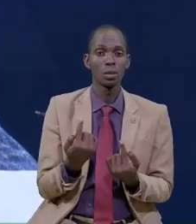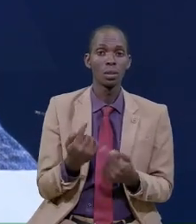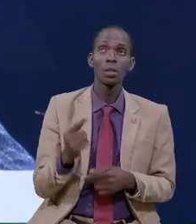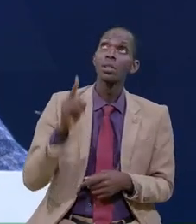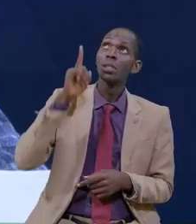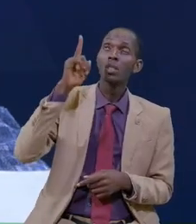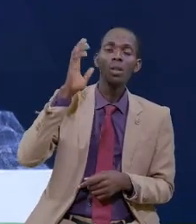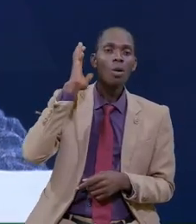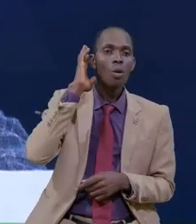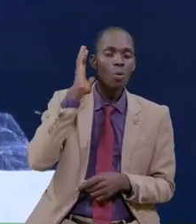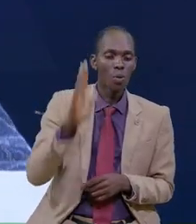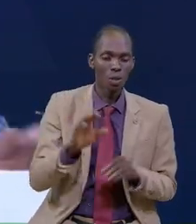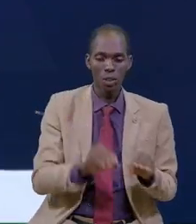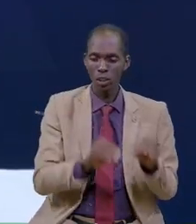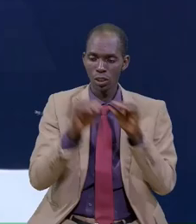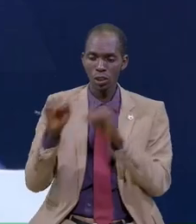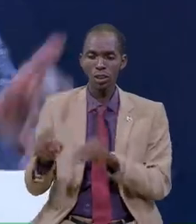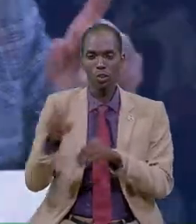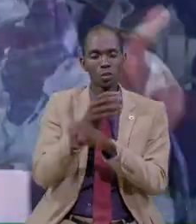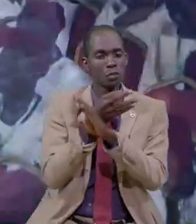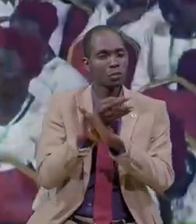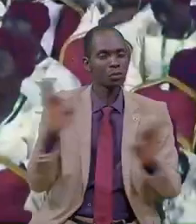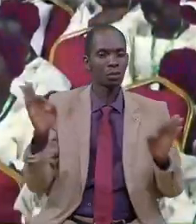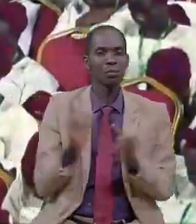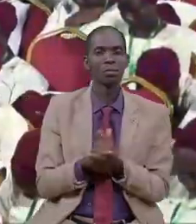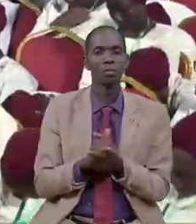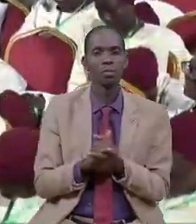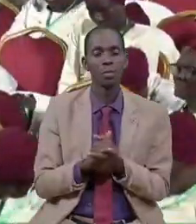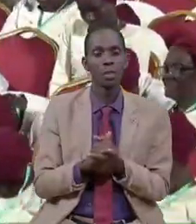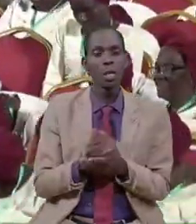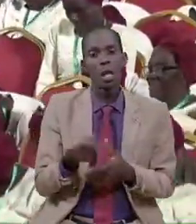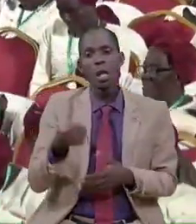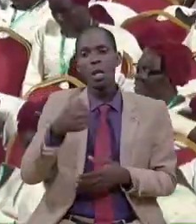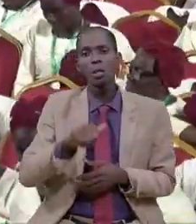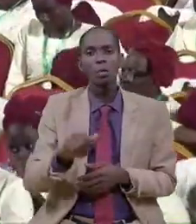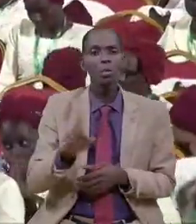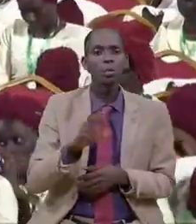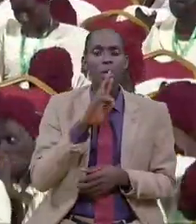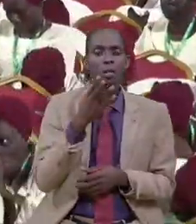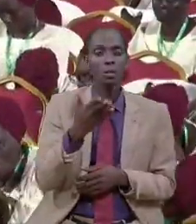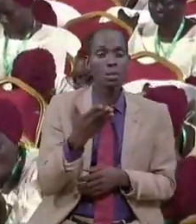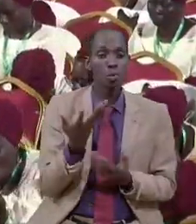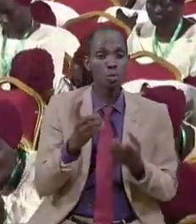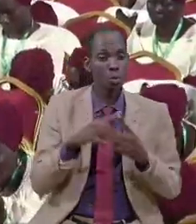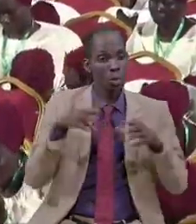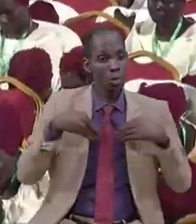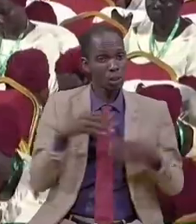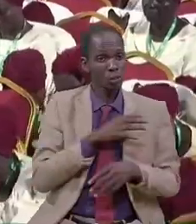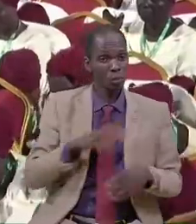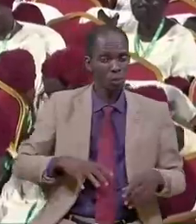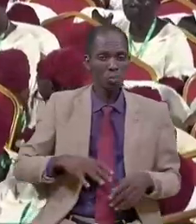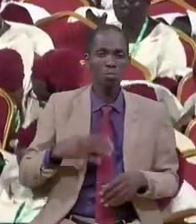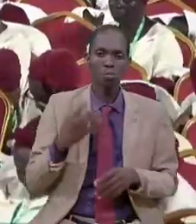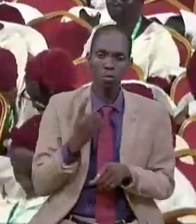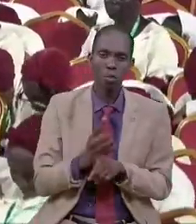You free. Il va t'affranchir. Wherever you are, just raise up your hand. N'importe où tu es, lève simplement la main.